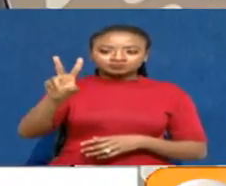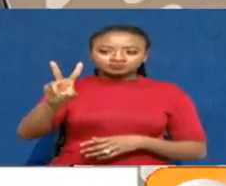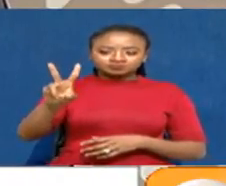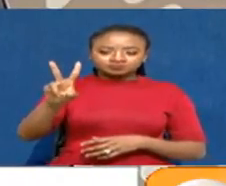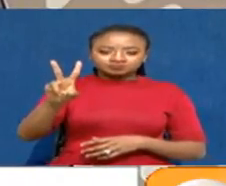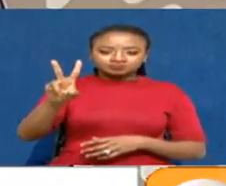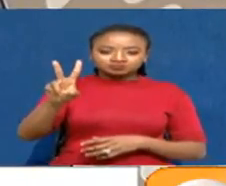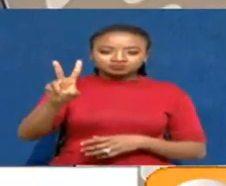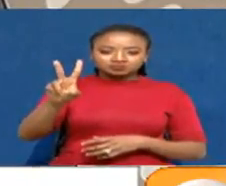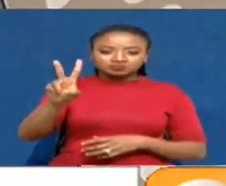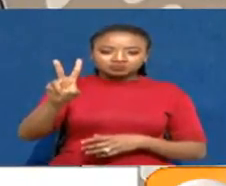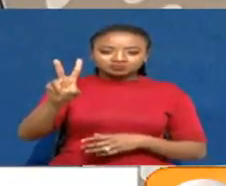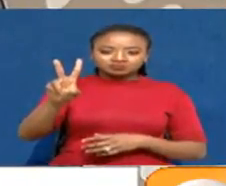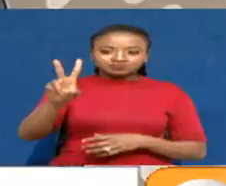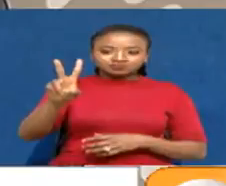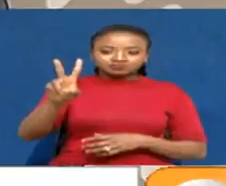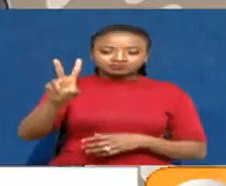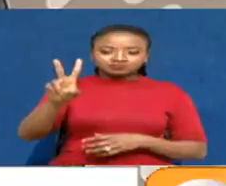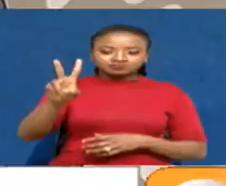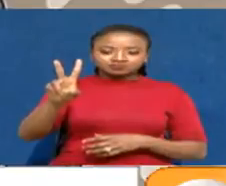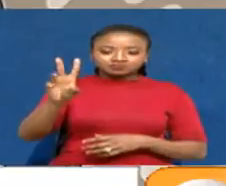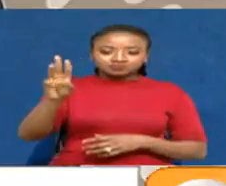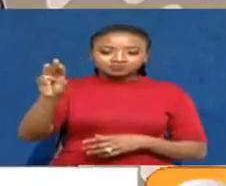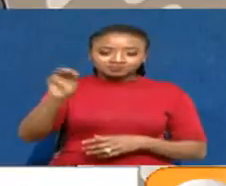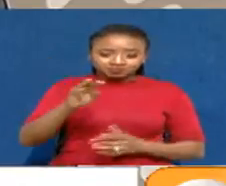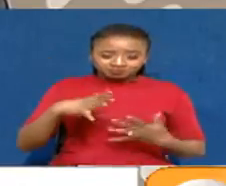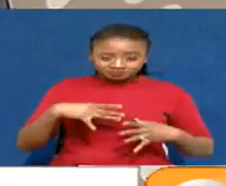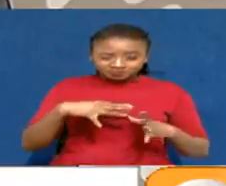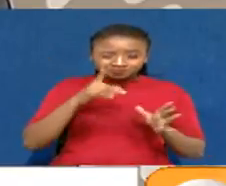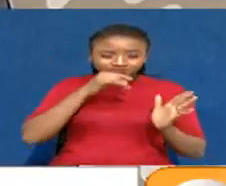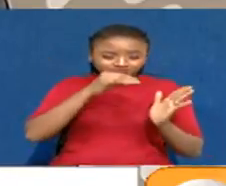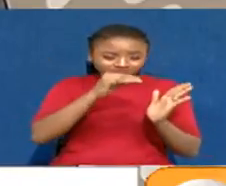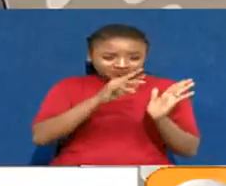and and the central bank as well was concerned.